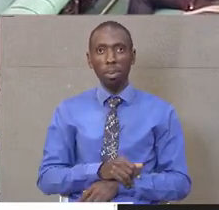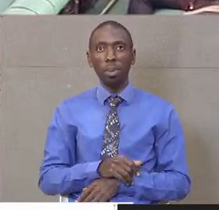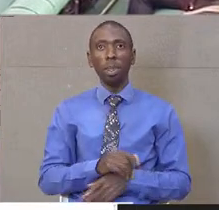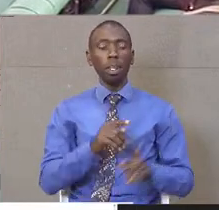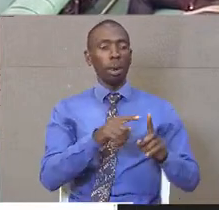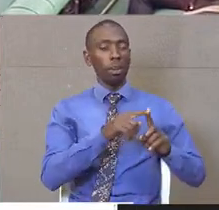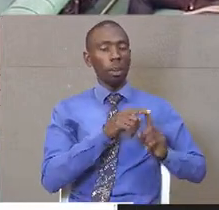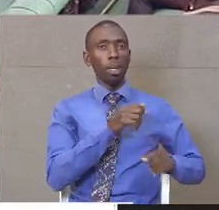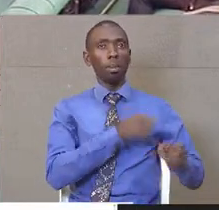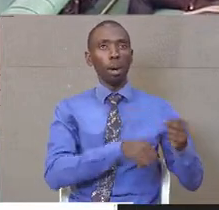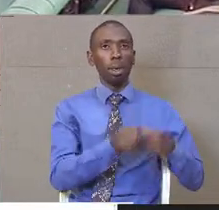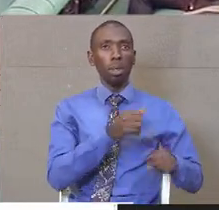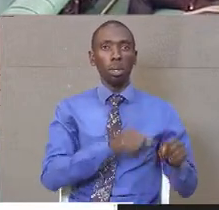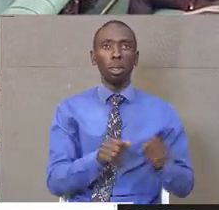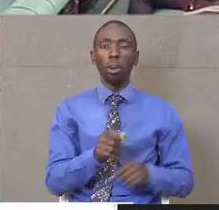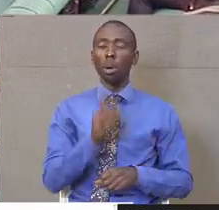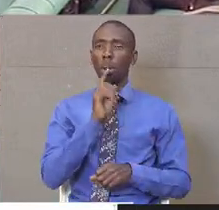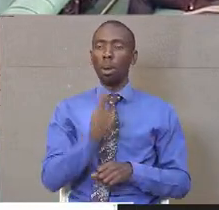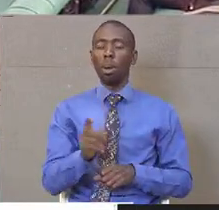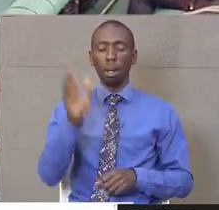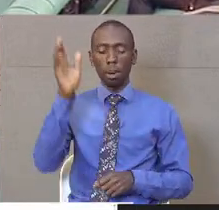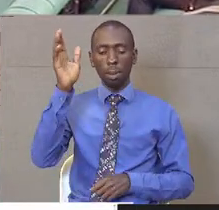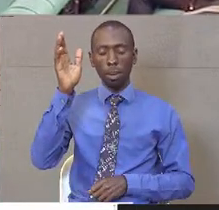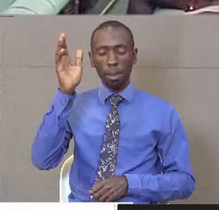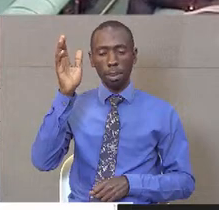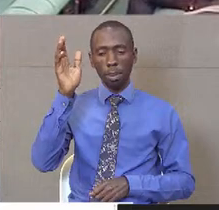Affirmative action. Order.